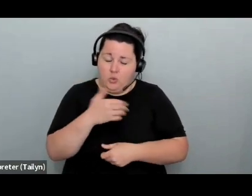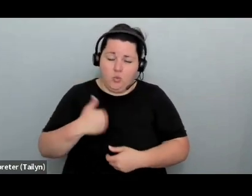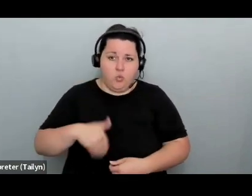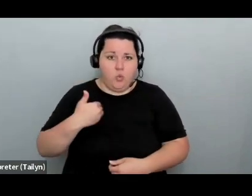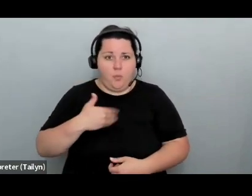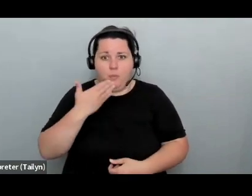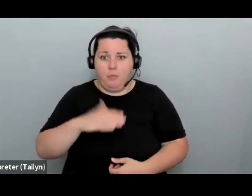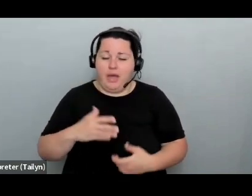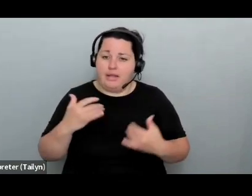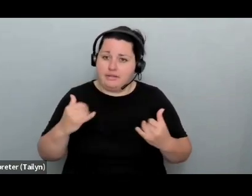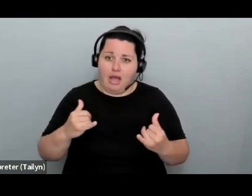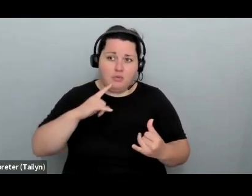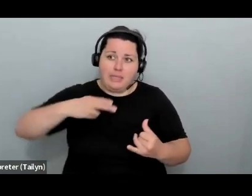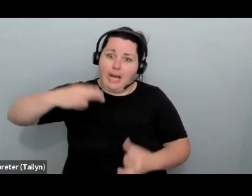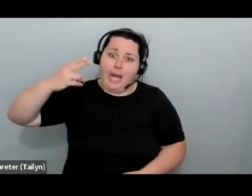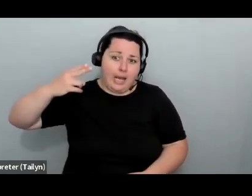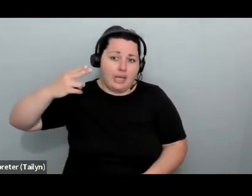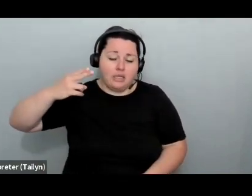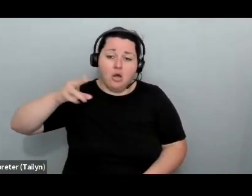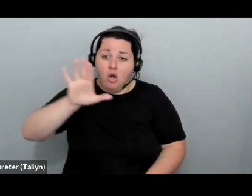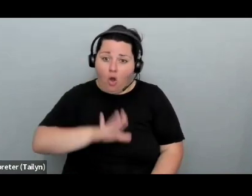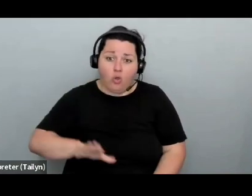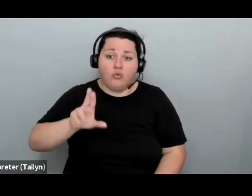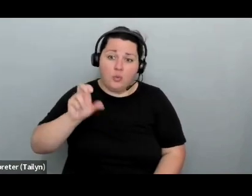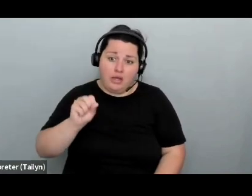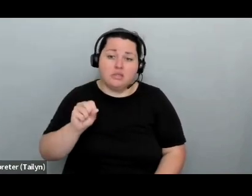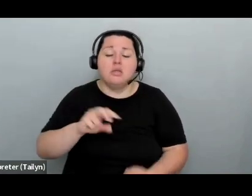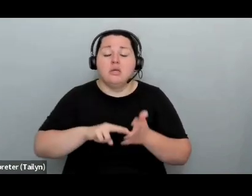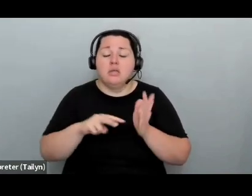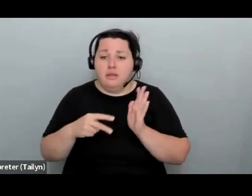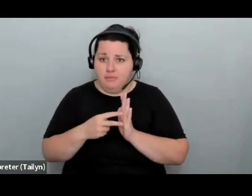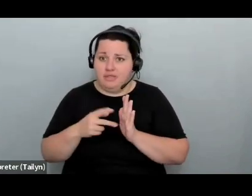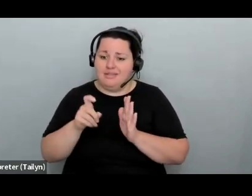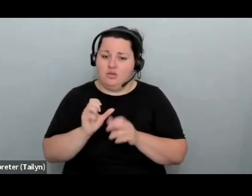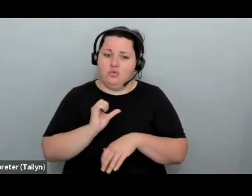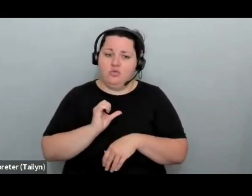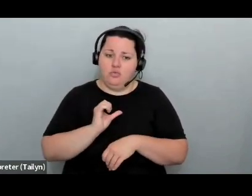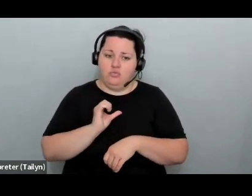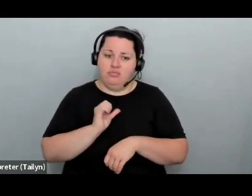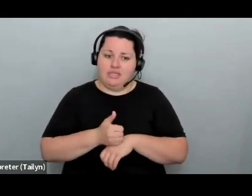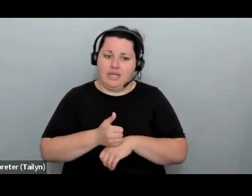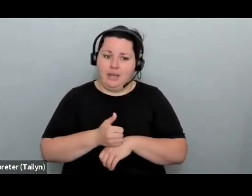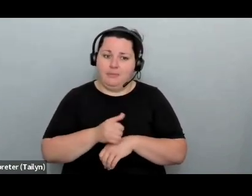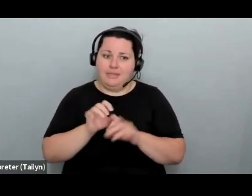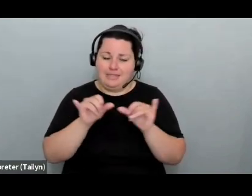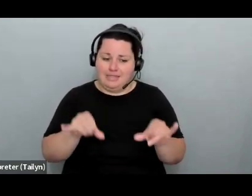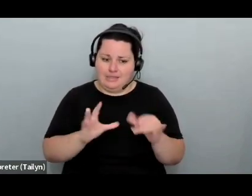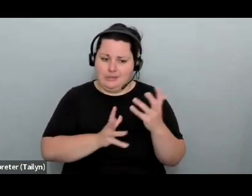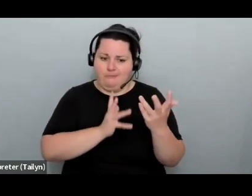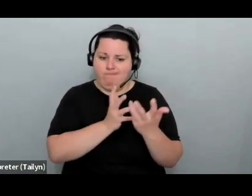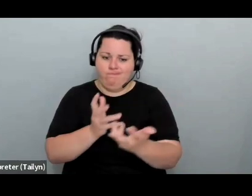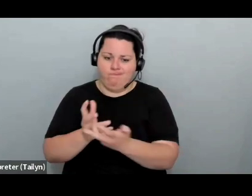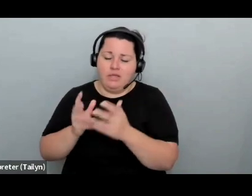nationally across the nation, we definitely need to make sure that we're creating a customized system that has the ability